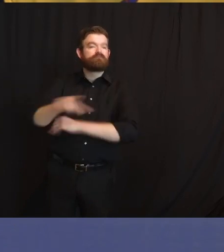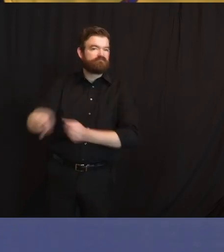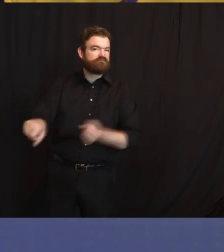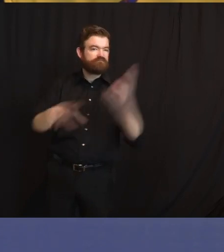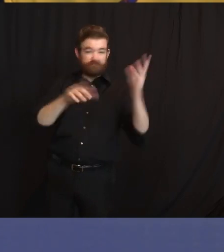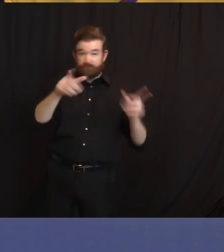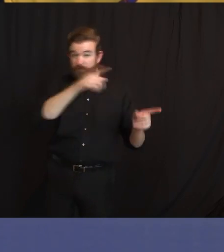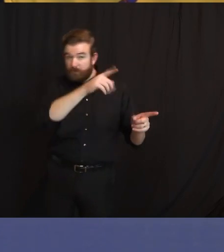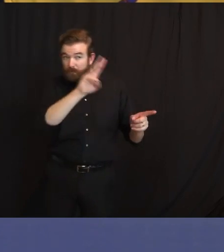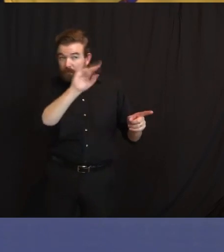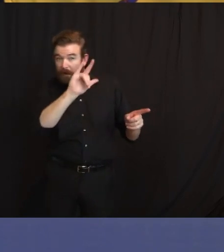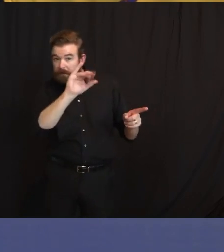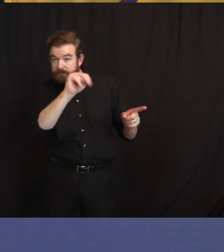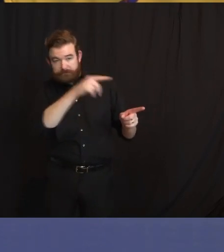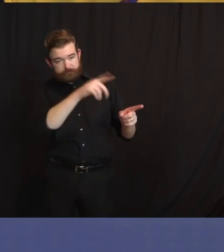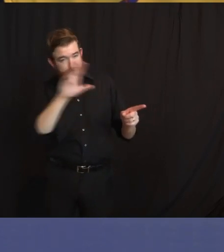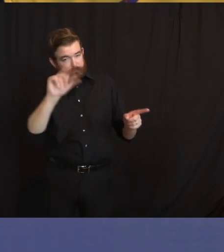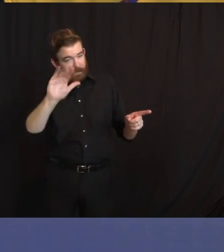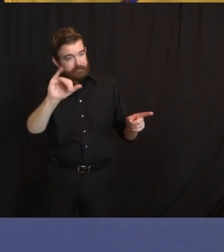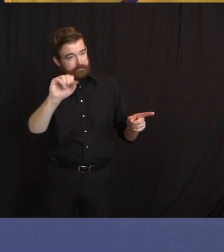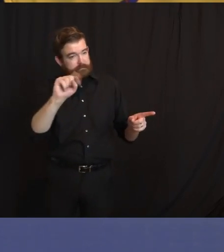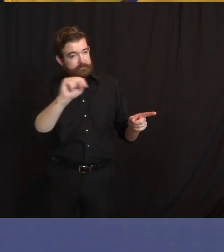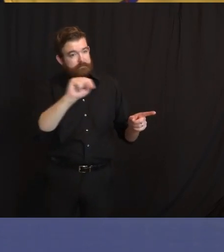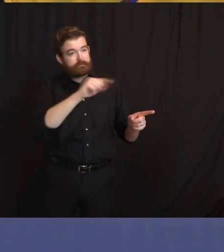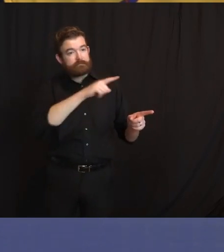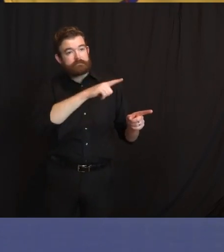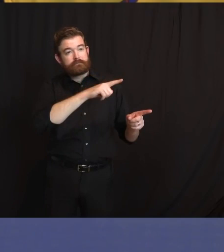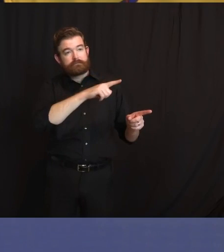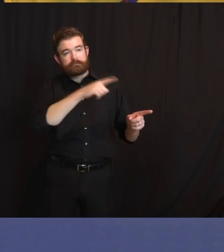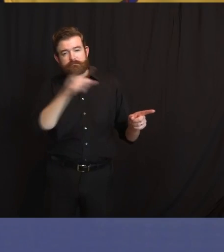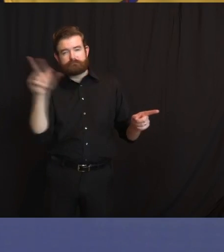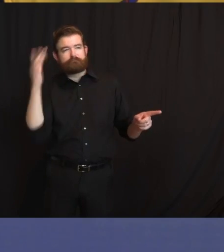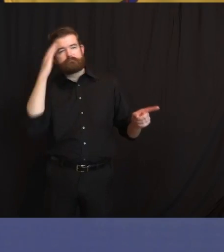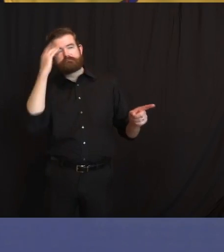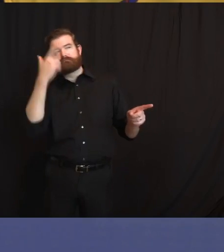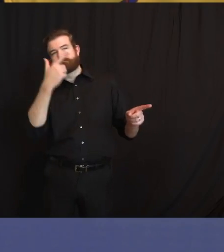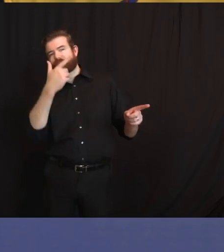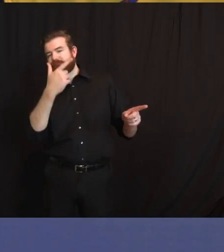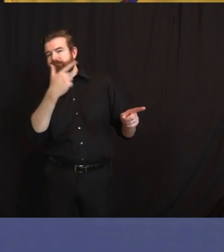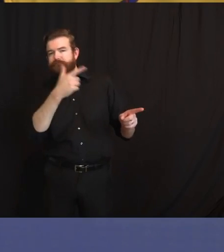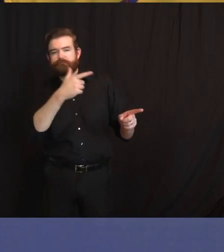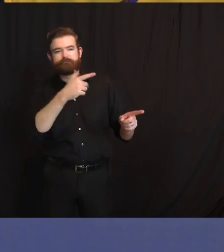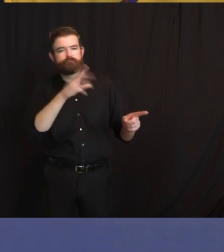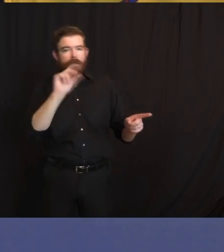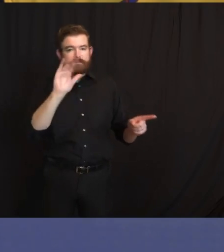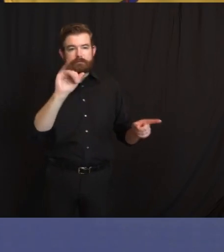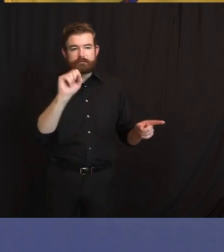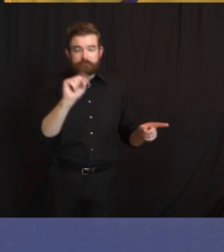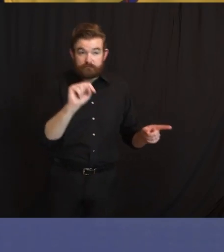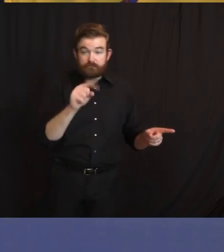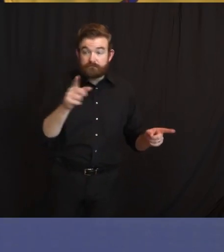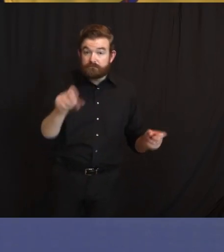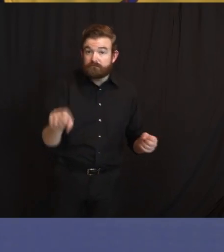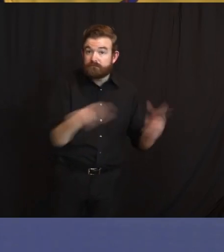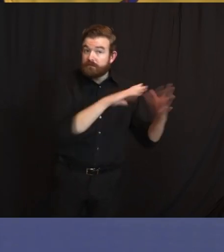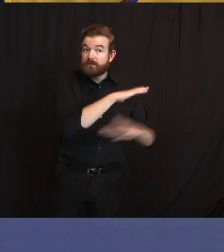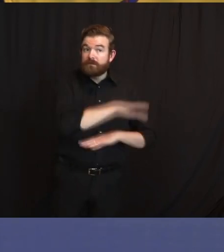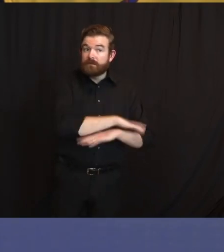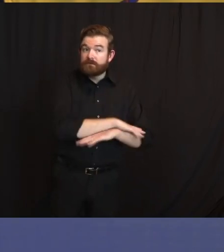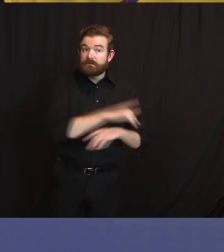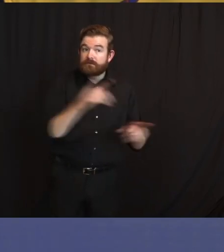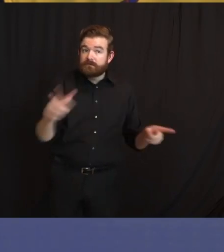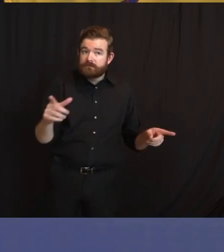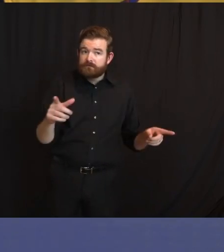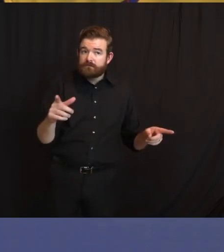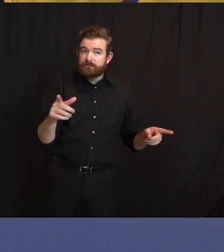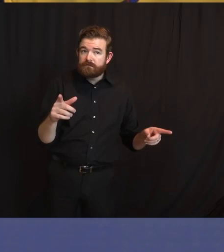years. And how do you square that gesture of getting rid of the desk and something like marching